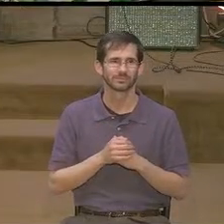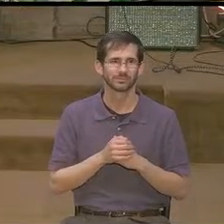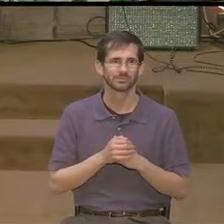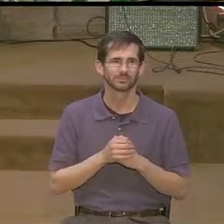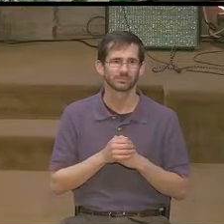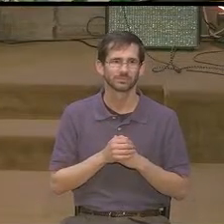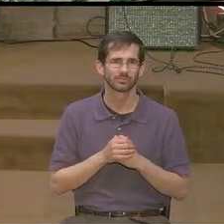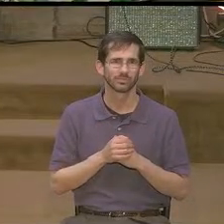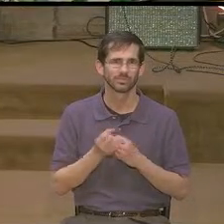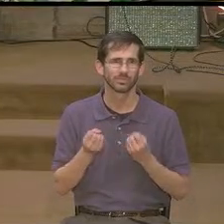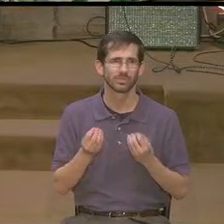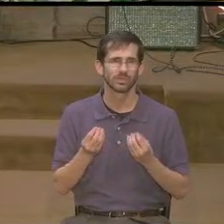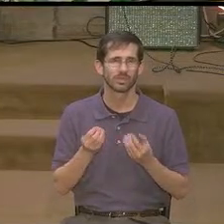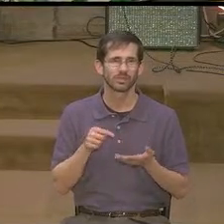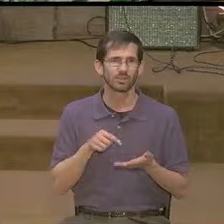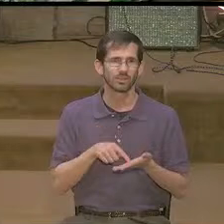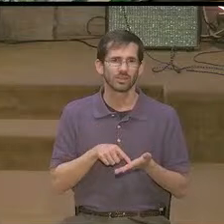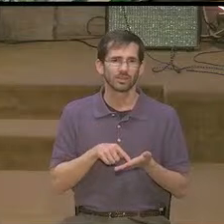So,